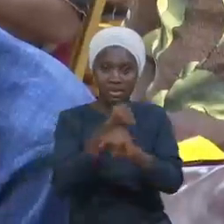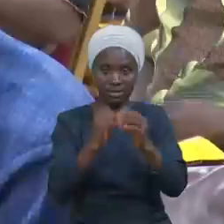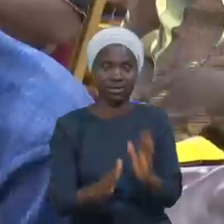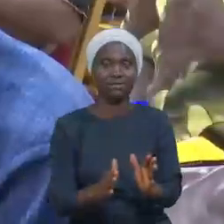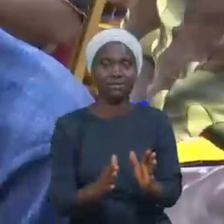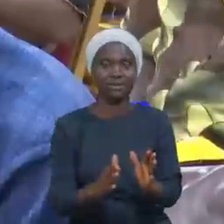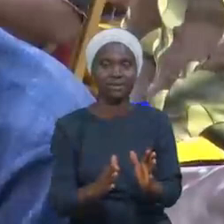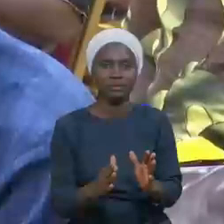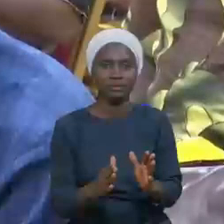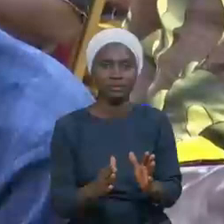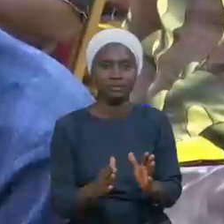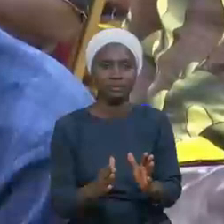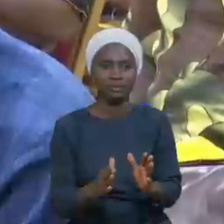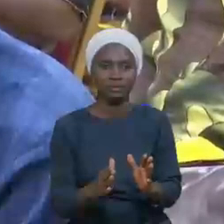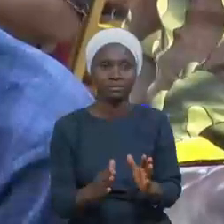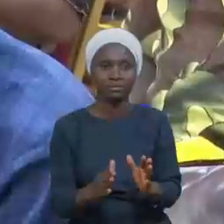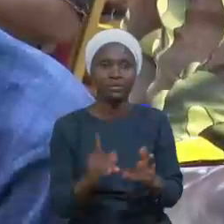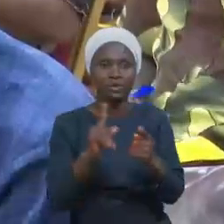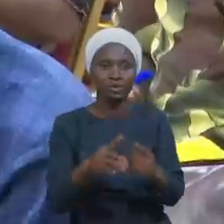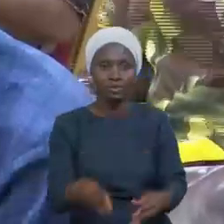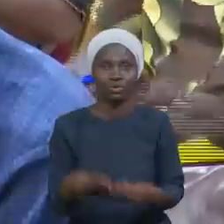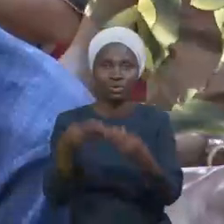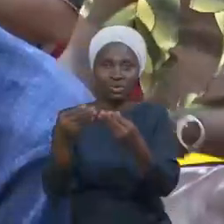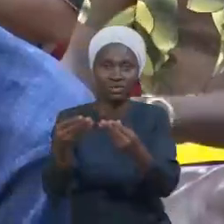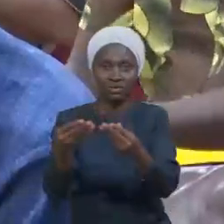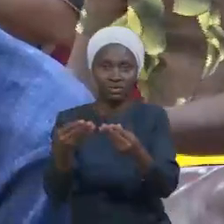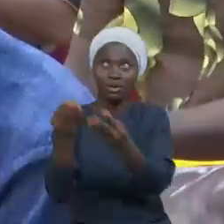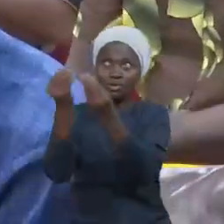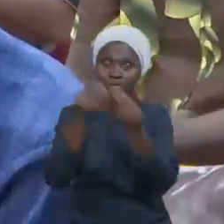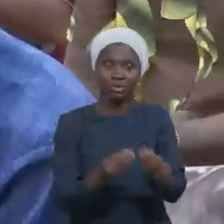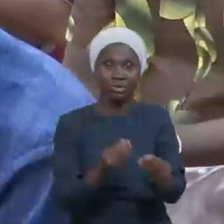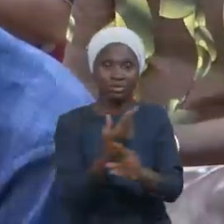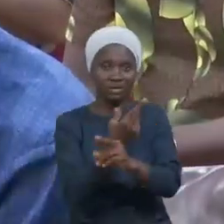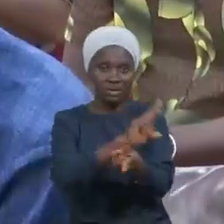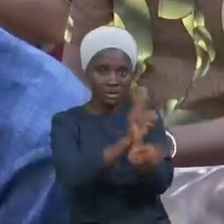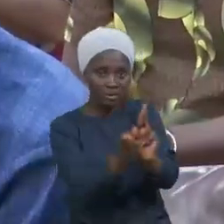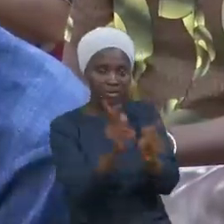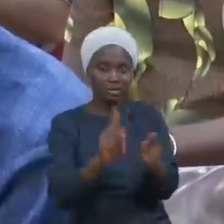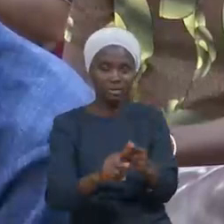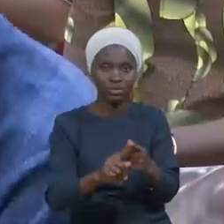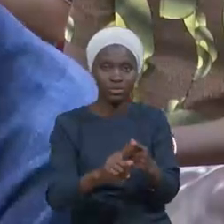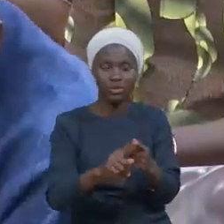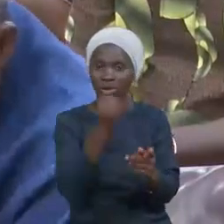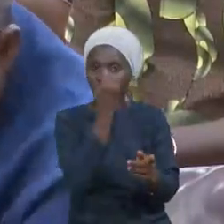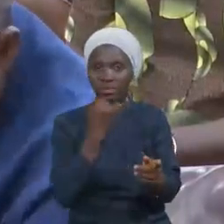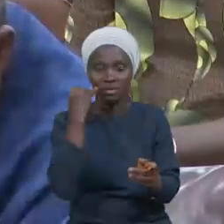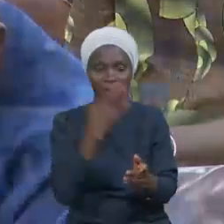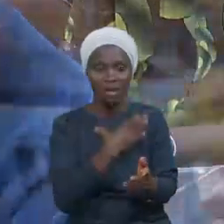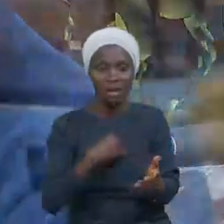to give repentance to Israel and forgiveness of sins. It